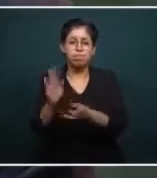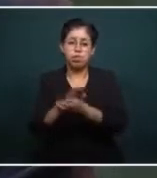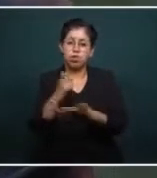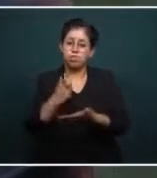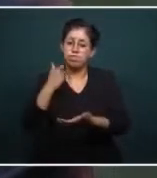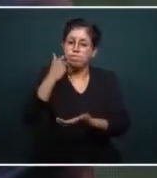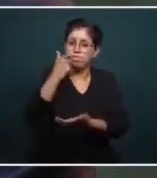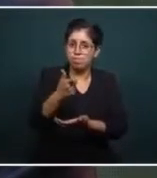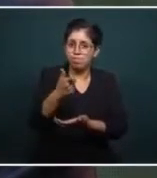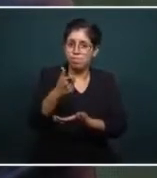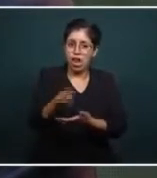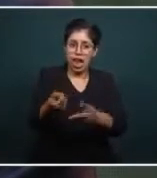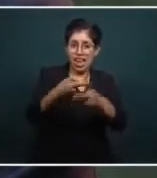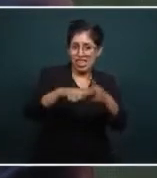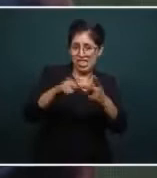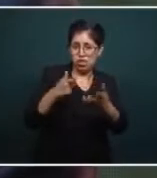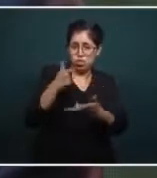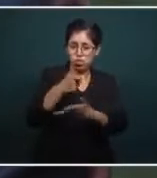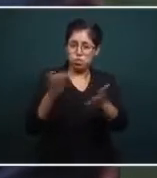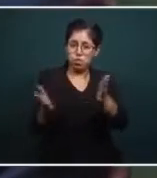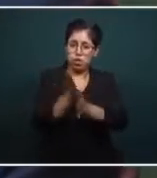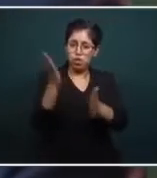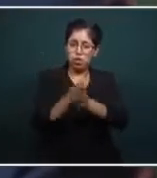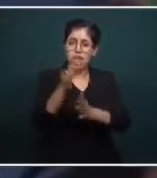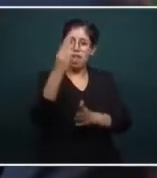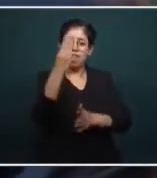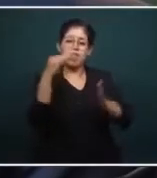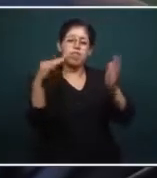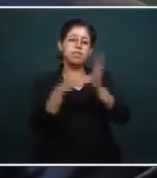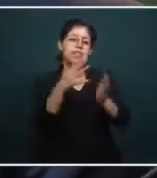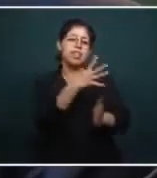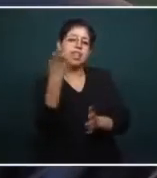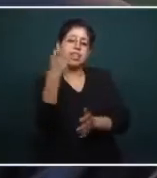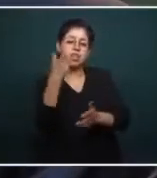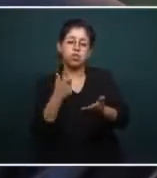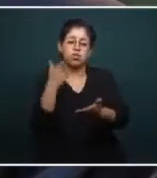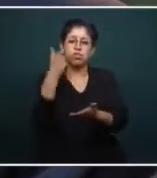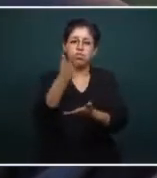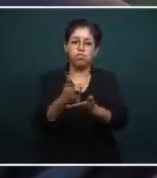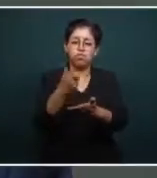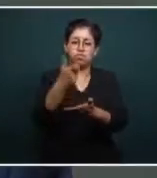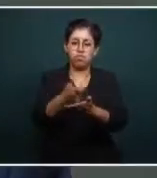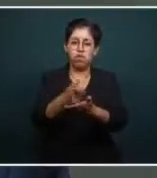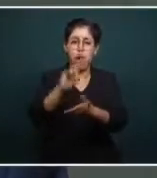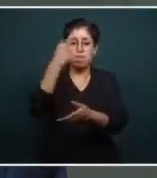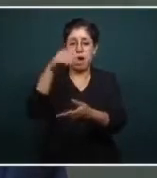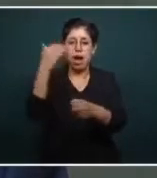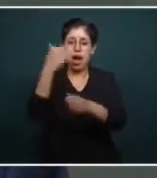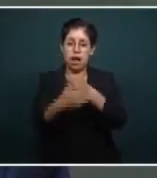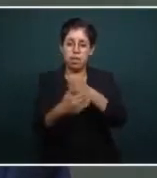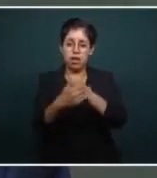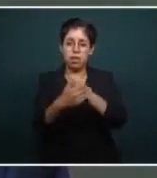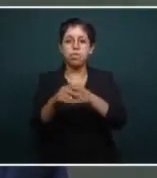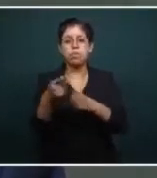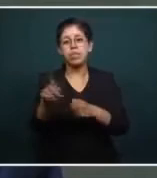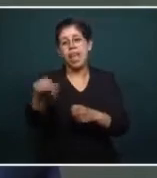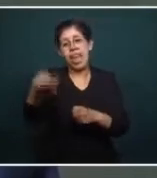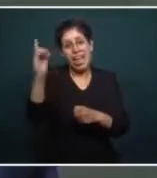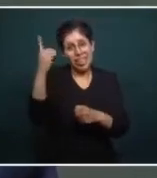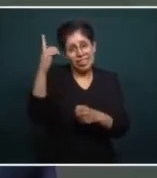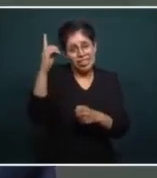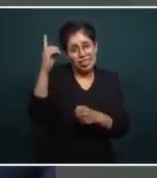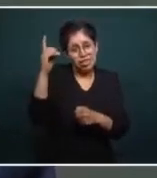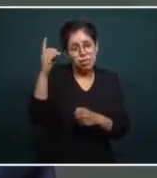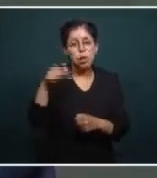invest adicionalmente additional 3.500 millones de pesos para 3,500 concluirlo million este pesos año, to finish it en this year, diciembre.